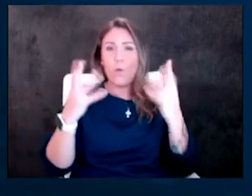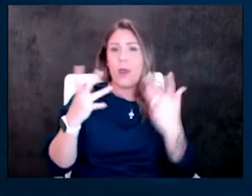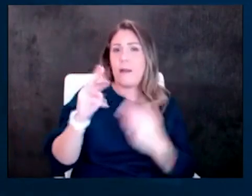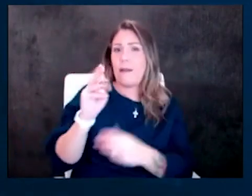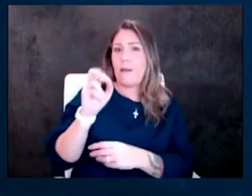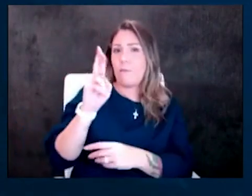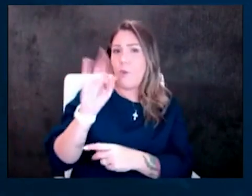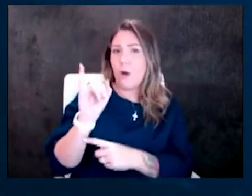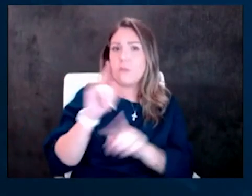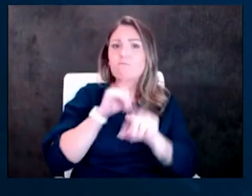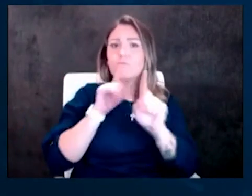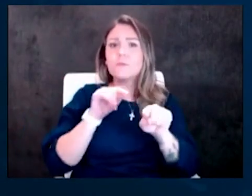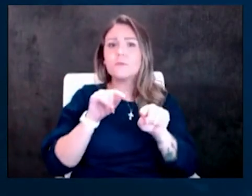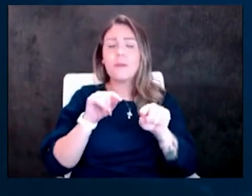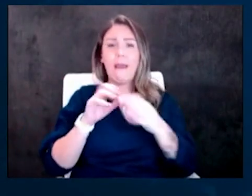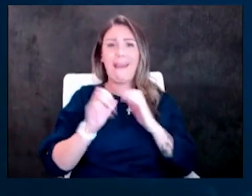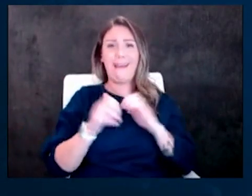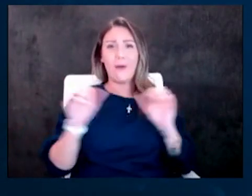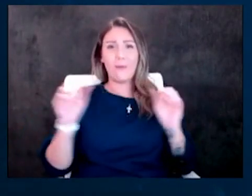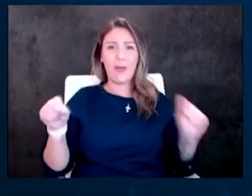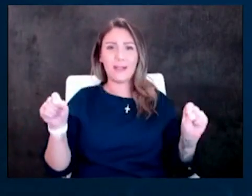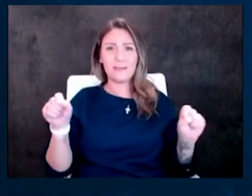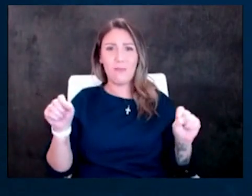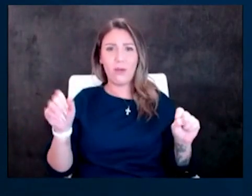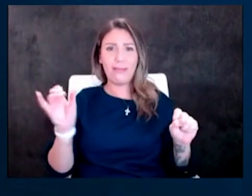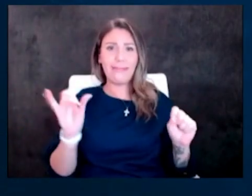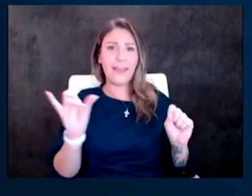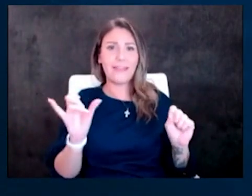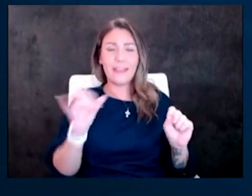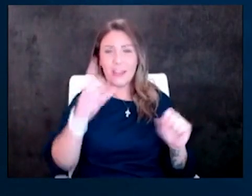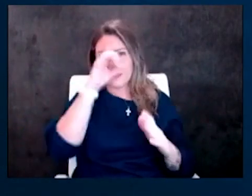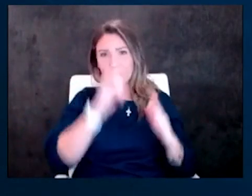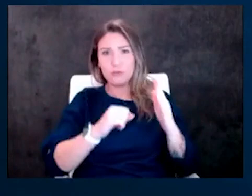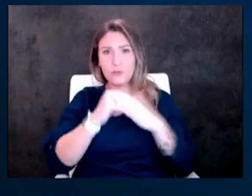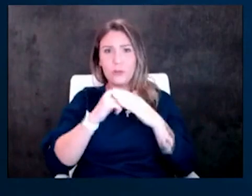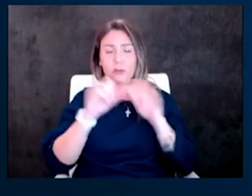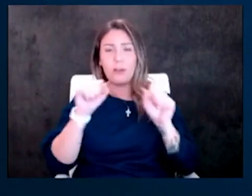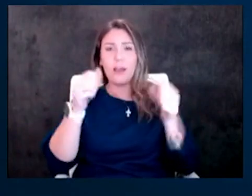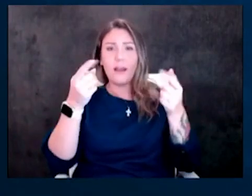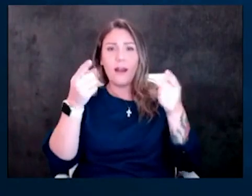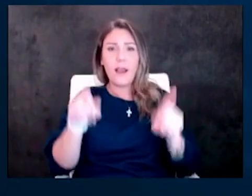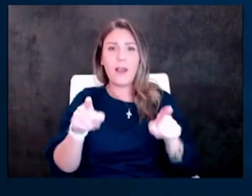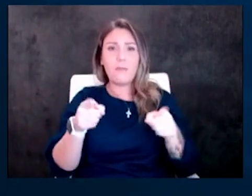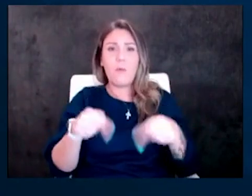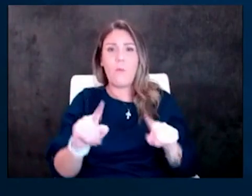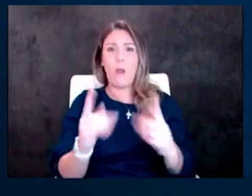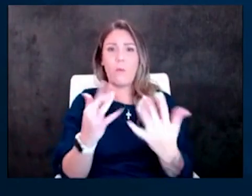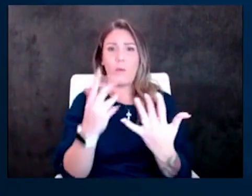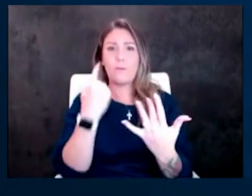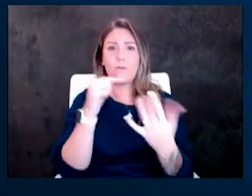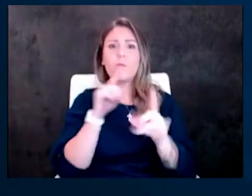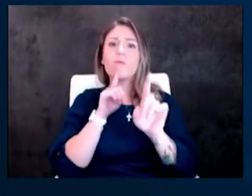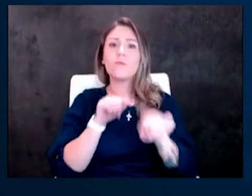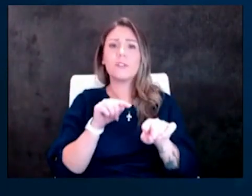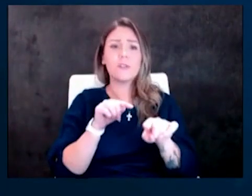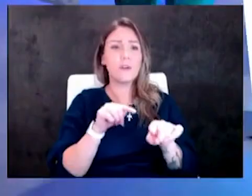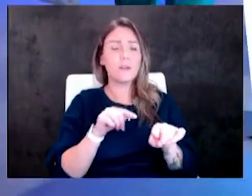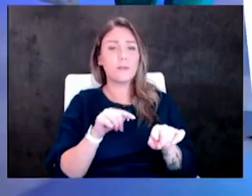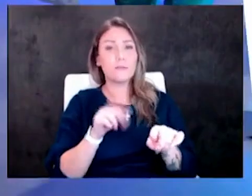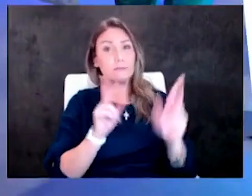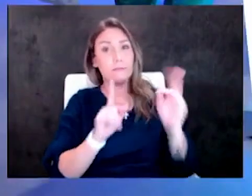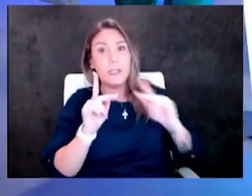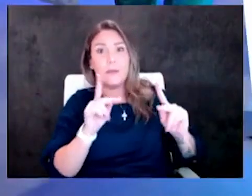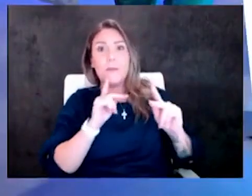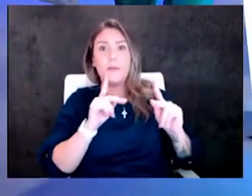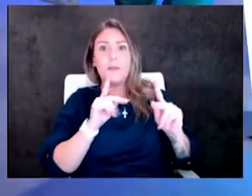How likely is it that a stroke could occur while they're waiting for those results? Yeah, don't you? Those folks get those kind of results. Are like,